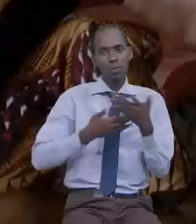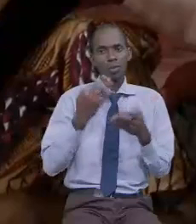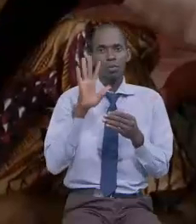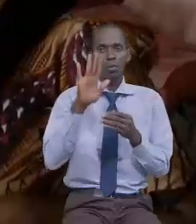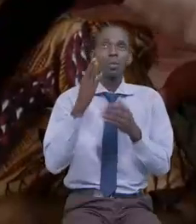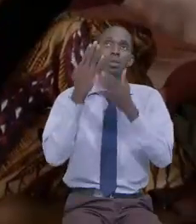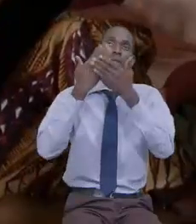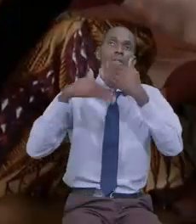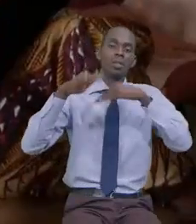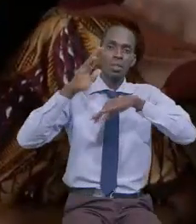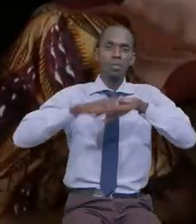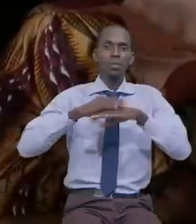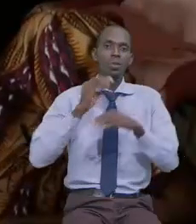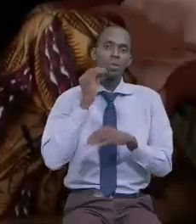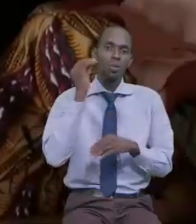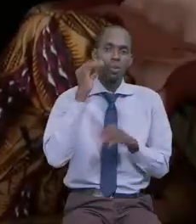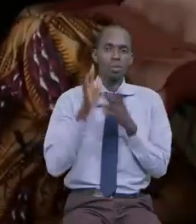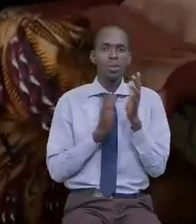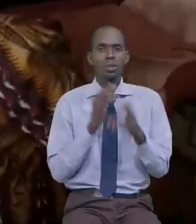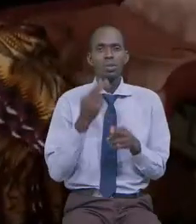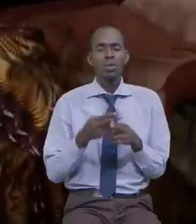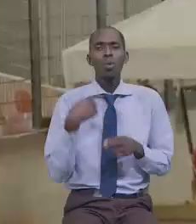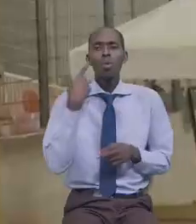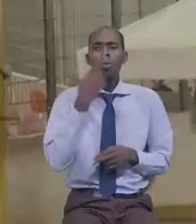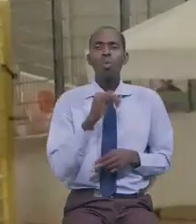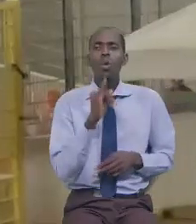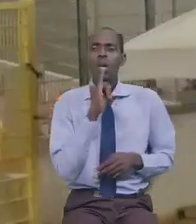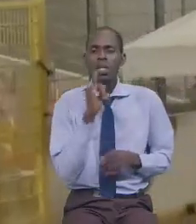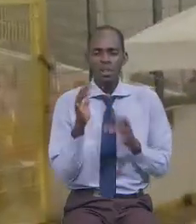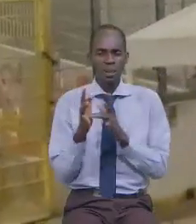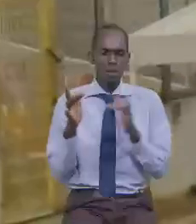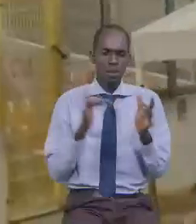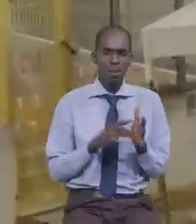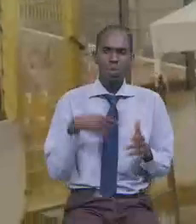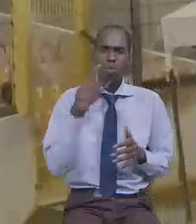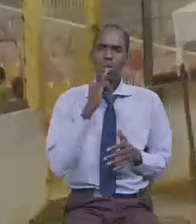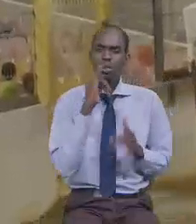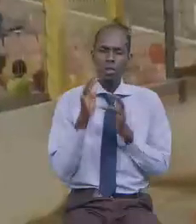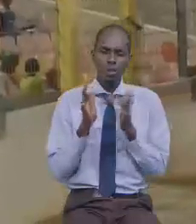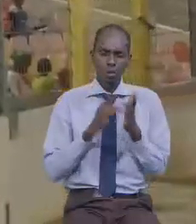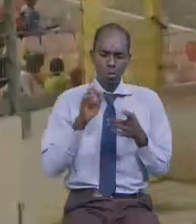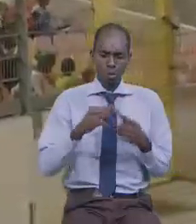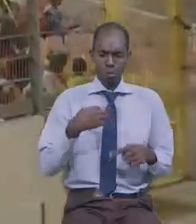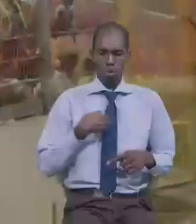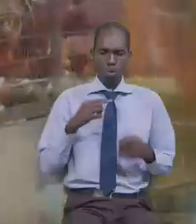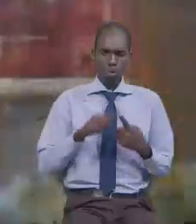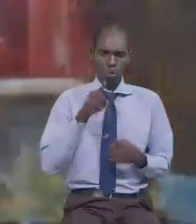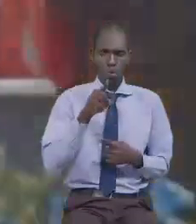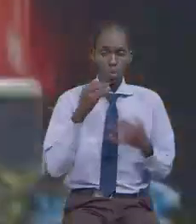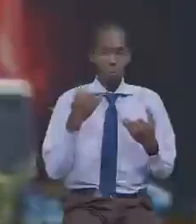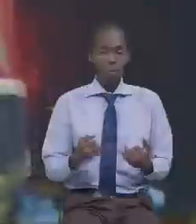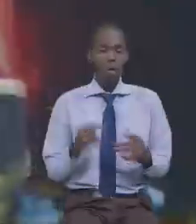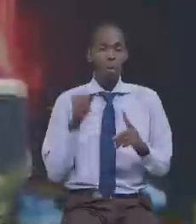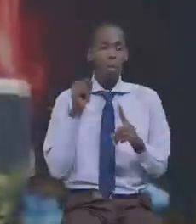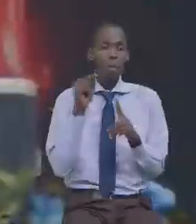heaven. Who is Christ? Who is Jesus unto me, unto you? We're coming to number two